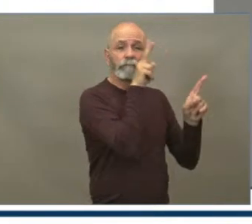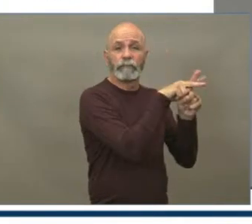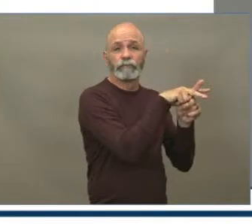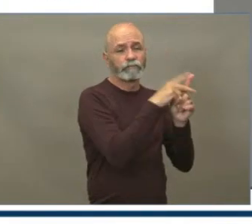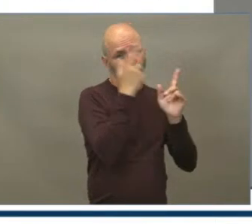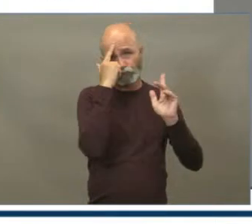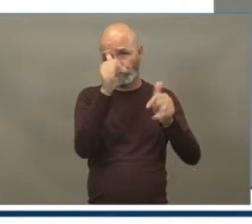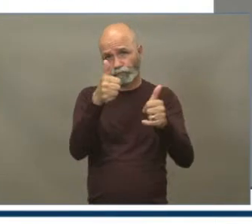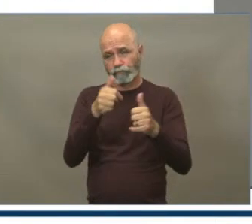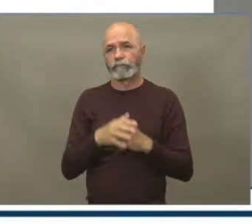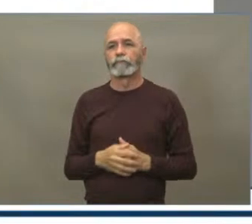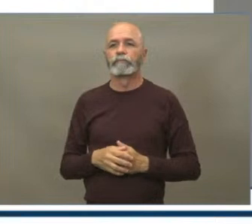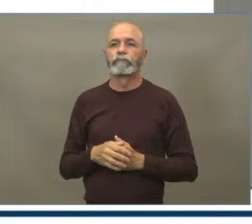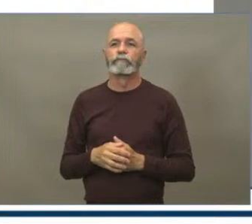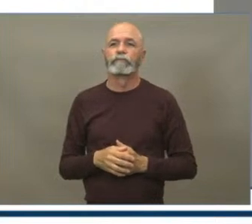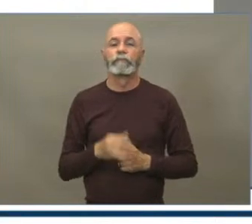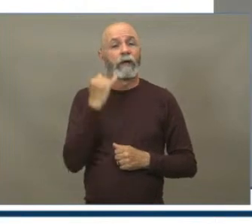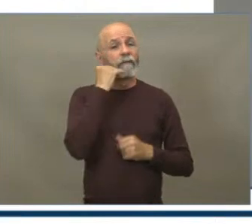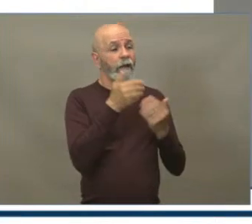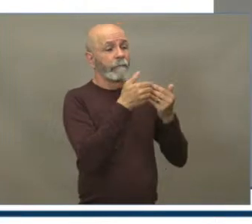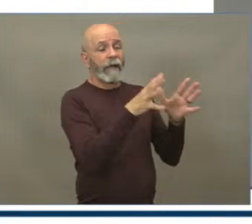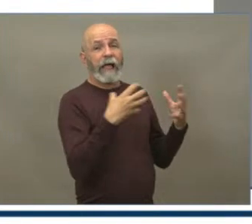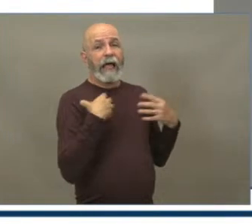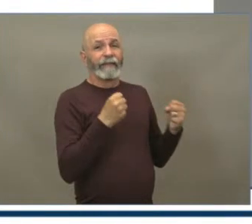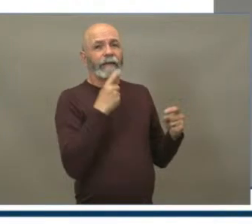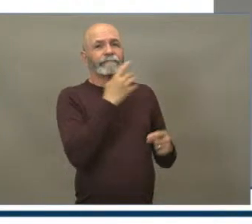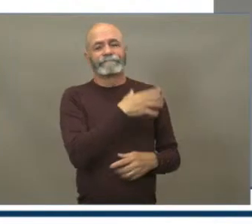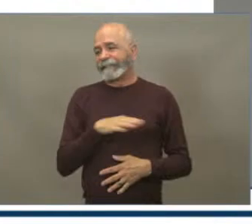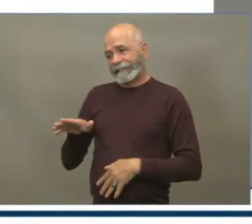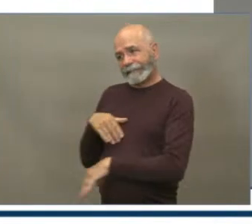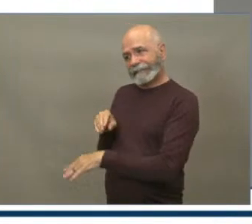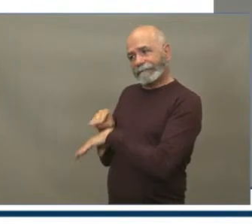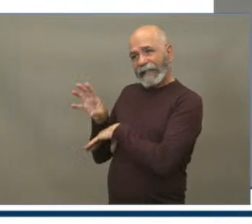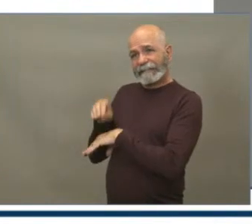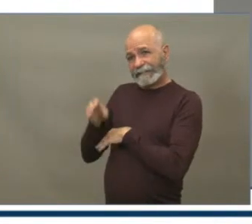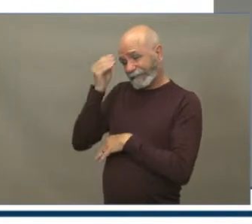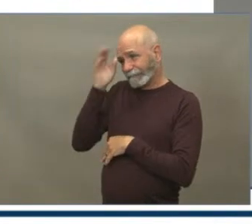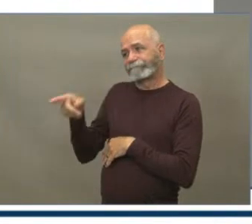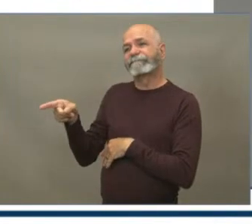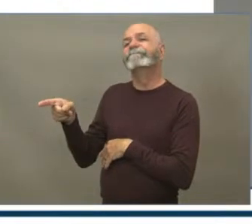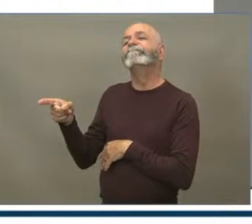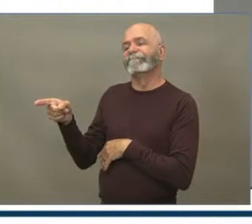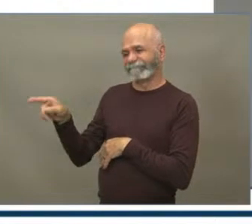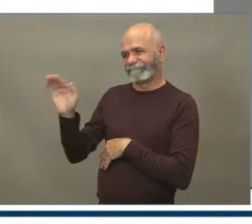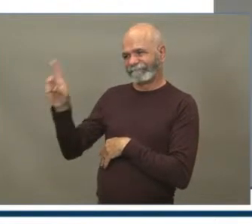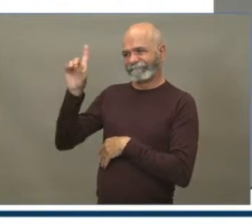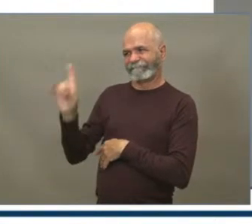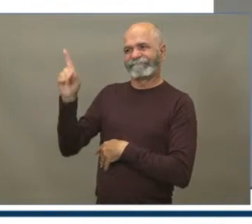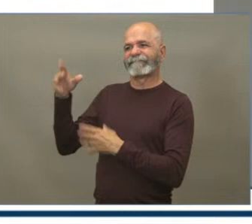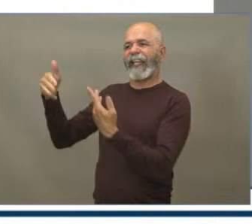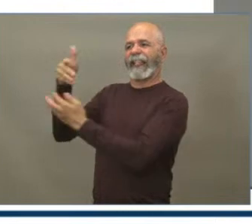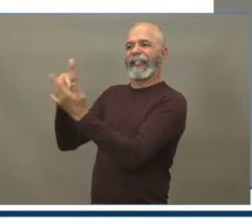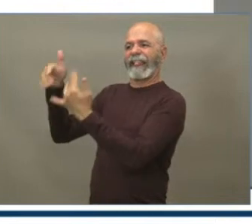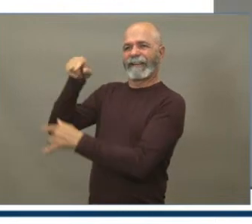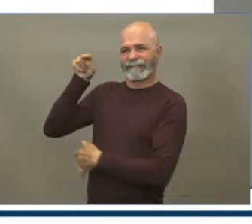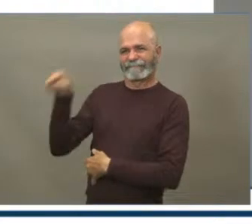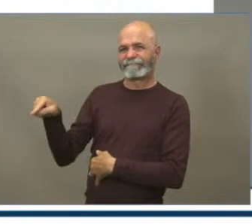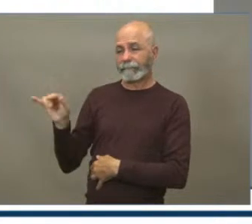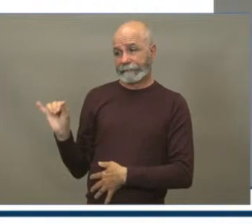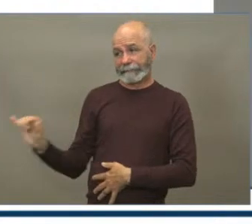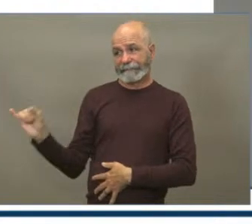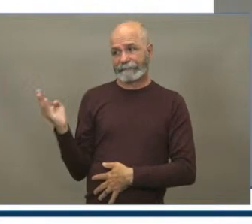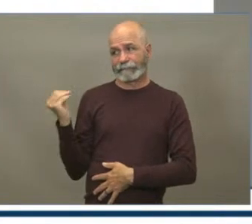were at a high-risk exposure location, just a reminder, in these circumstances, you will have to self-isolate for the